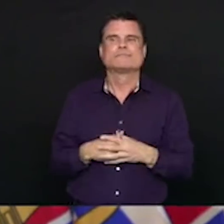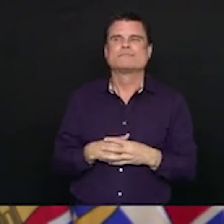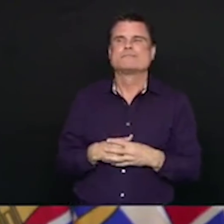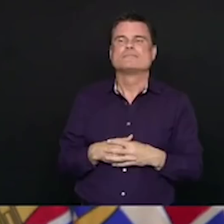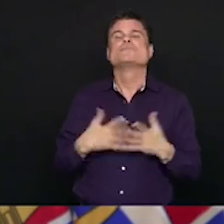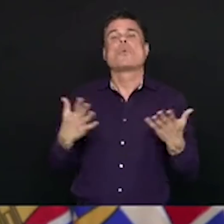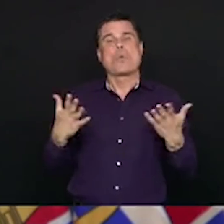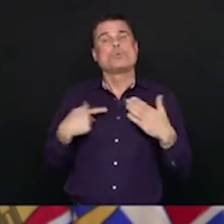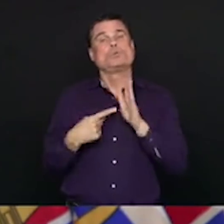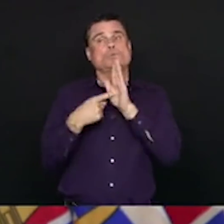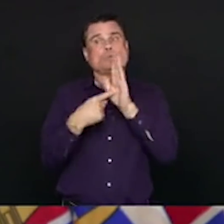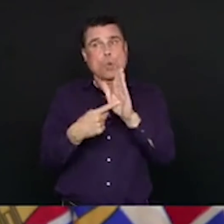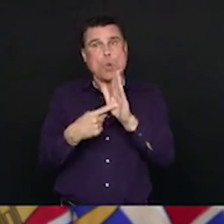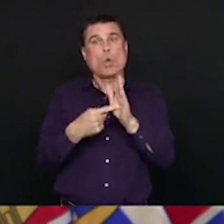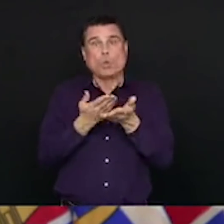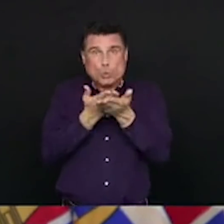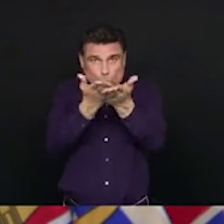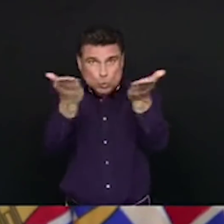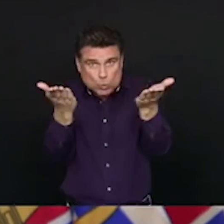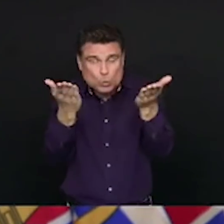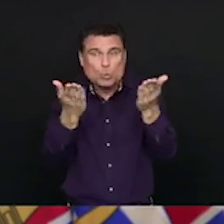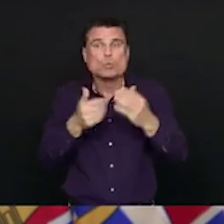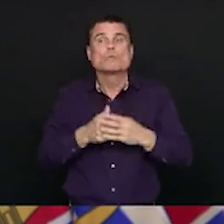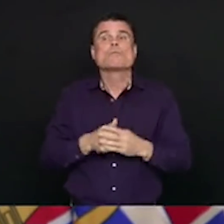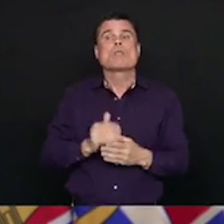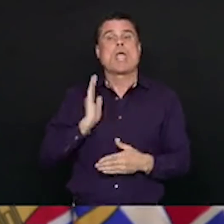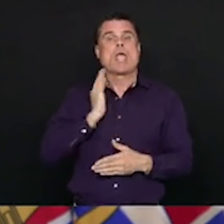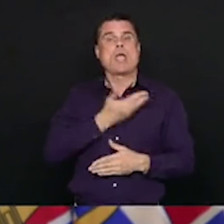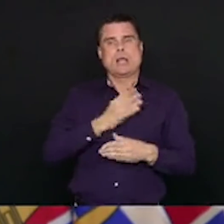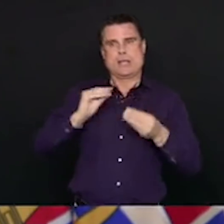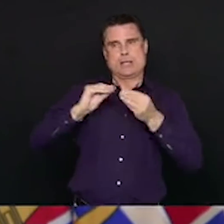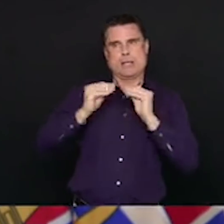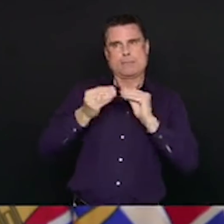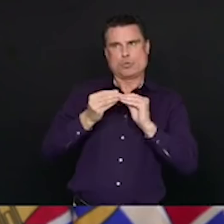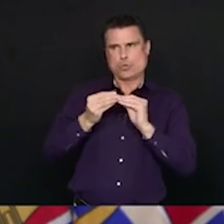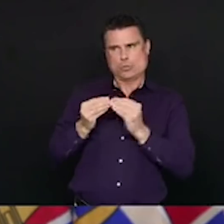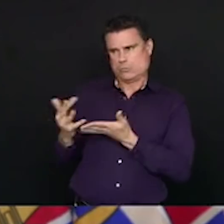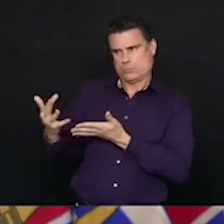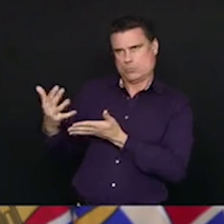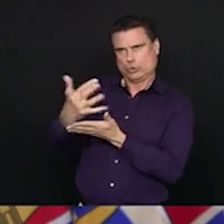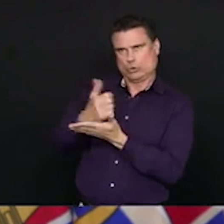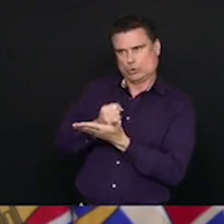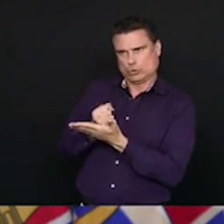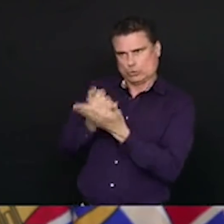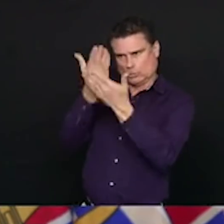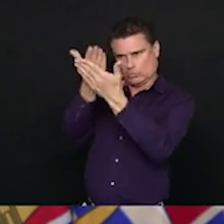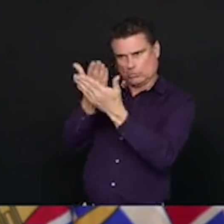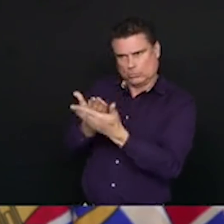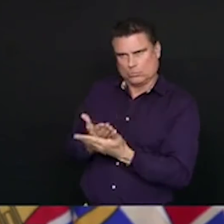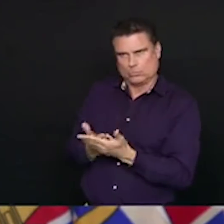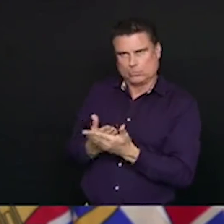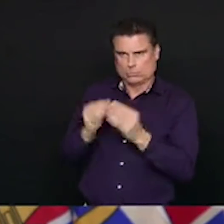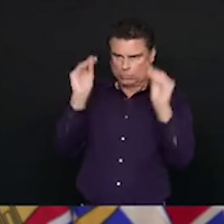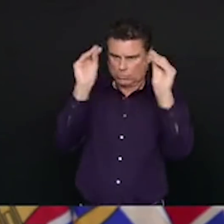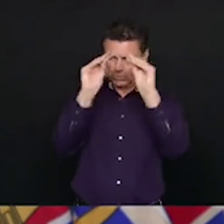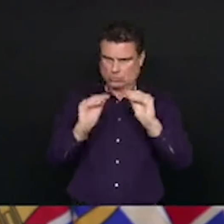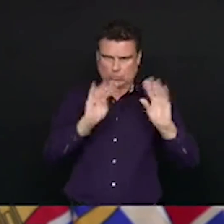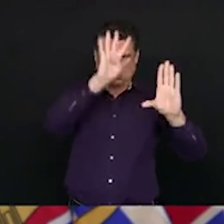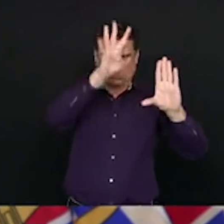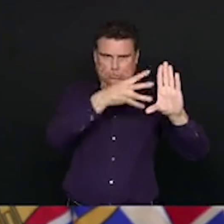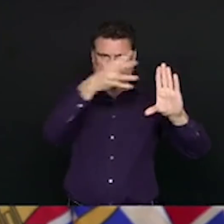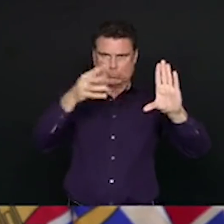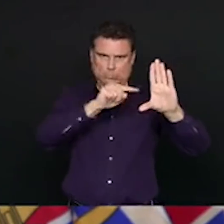what the possibilities are compared to what we've seen in other places in the world. And it's not that different from what they've presented. I